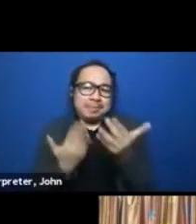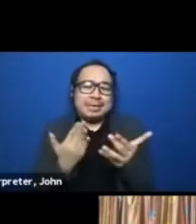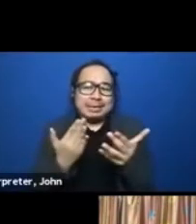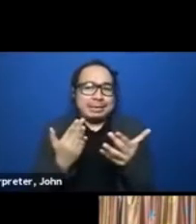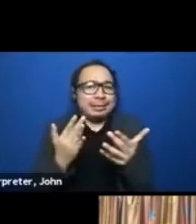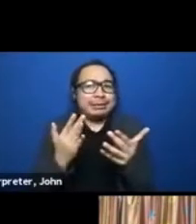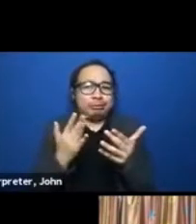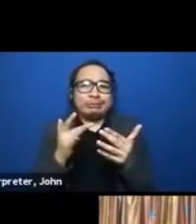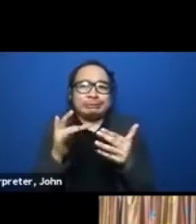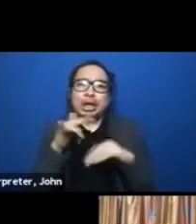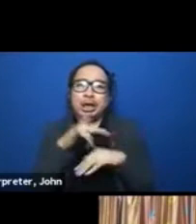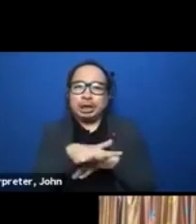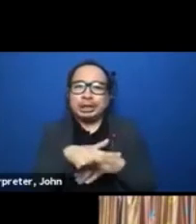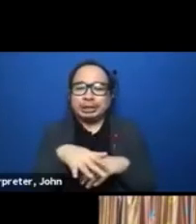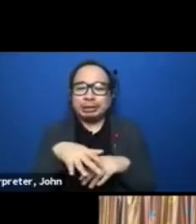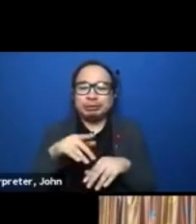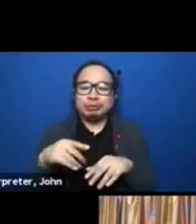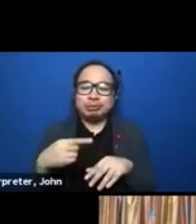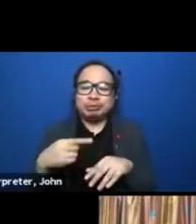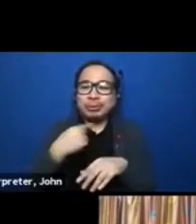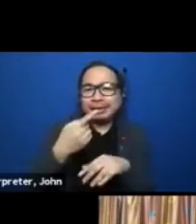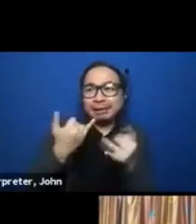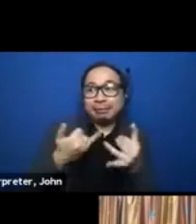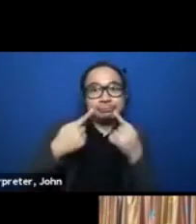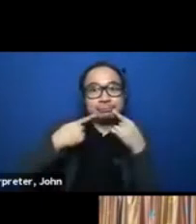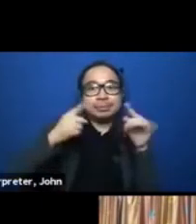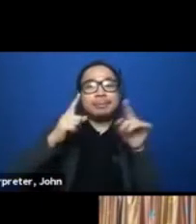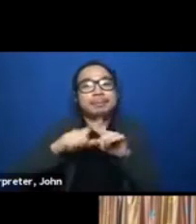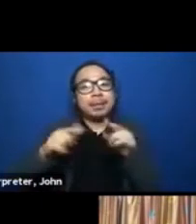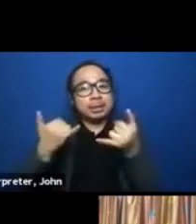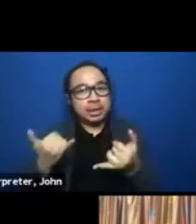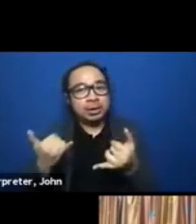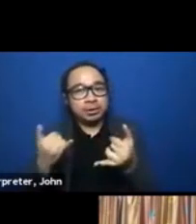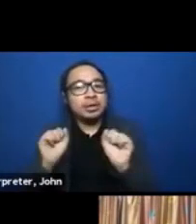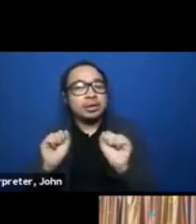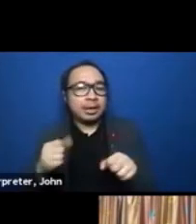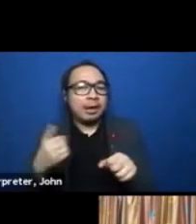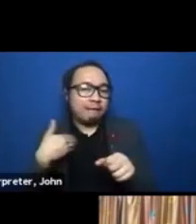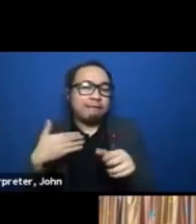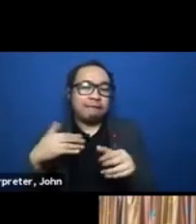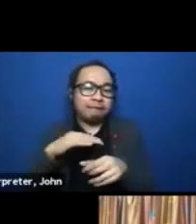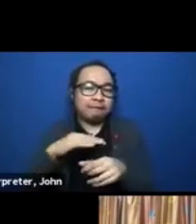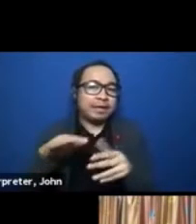the state of designing of the intervention package, and we're going to have